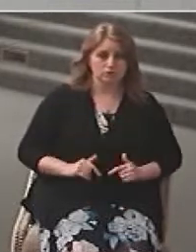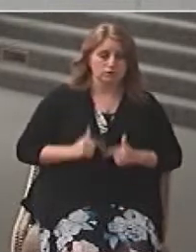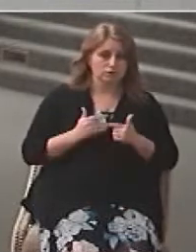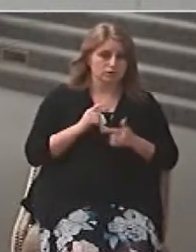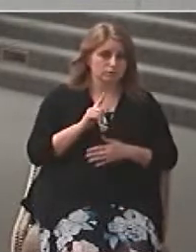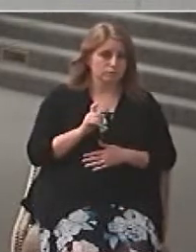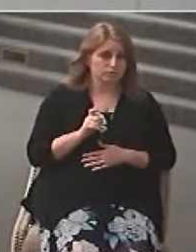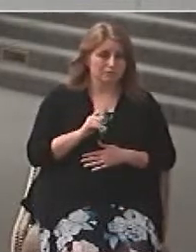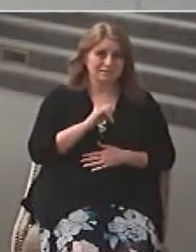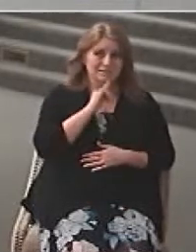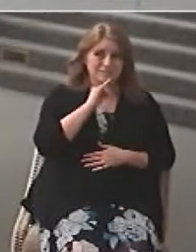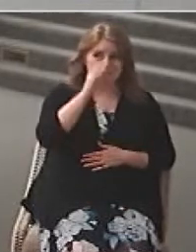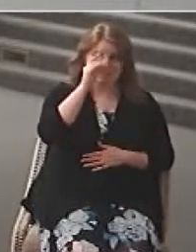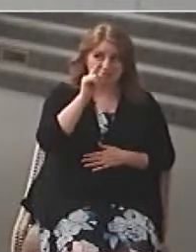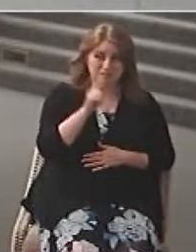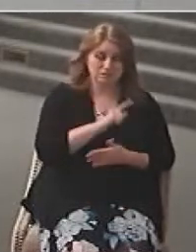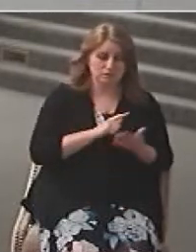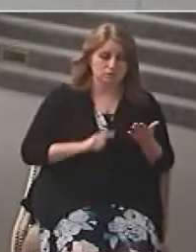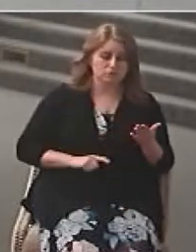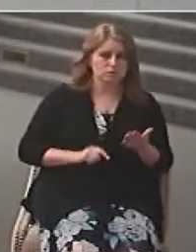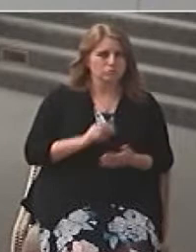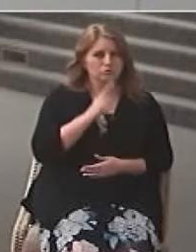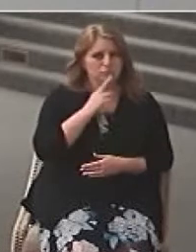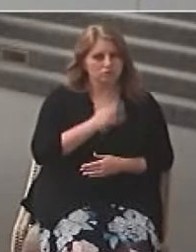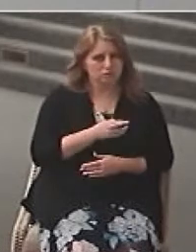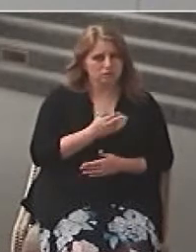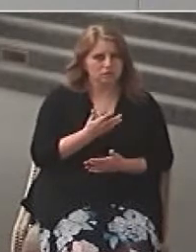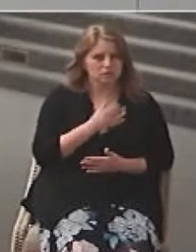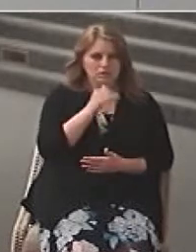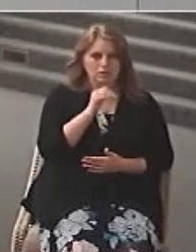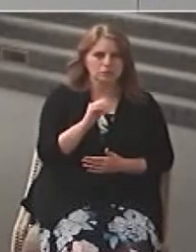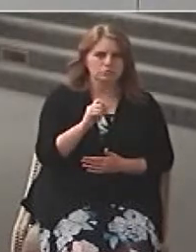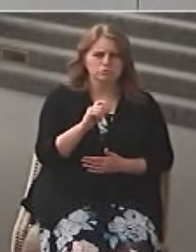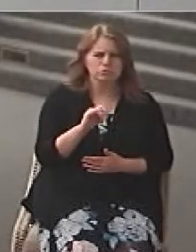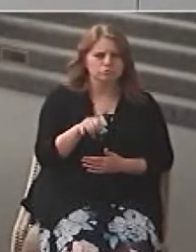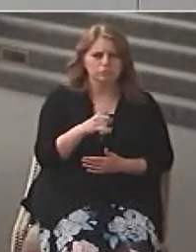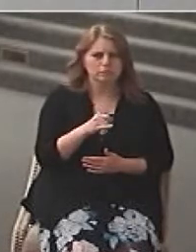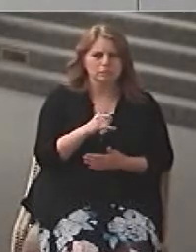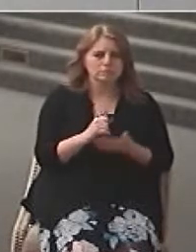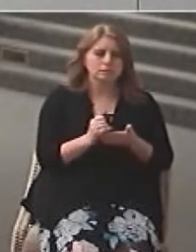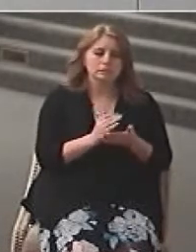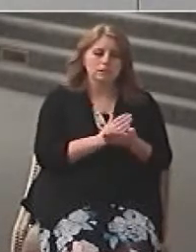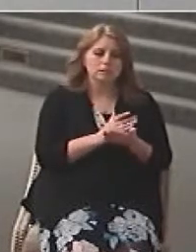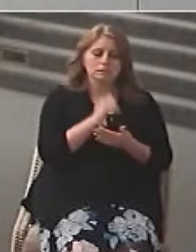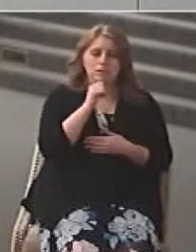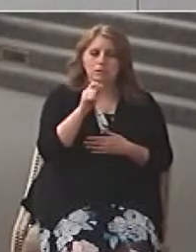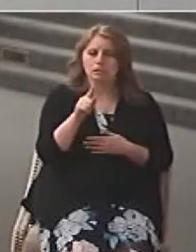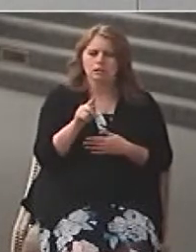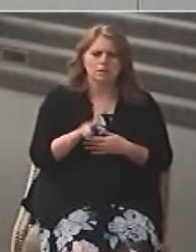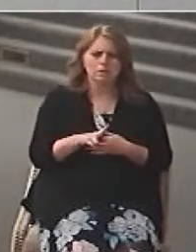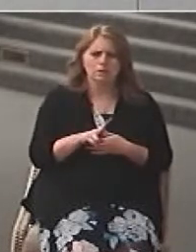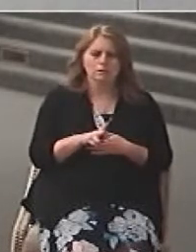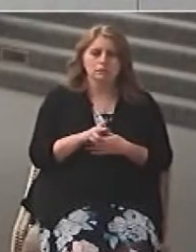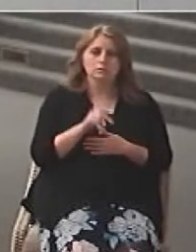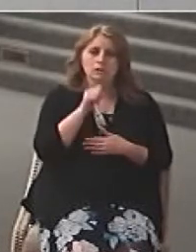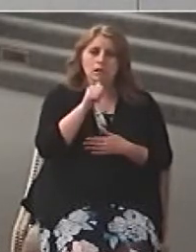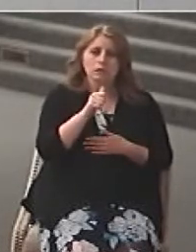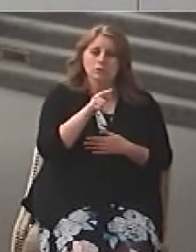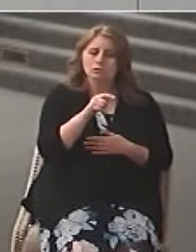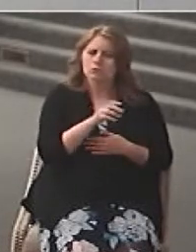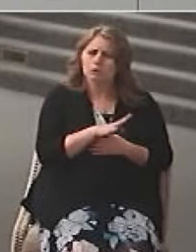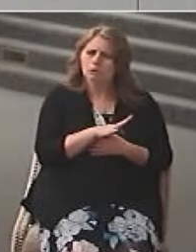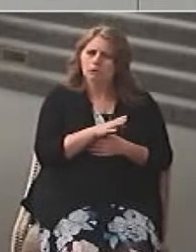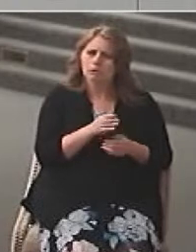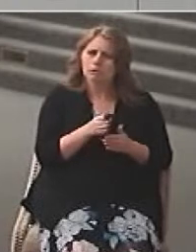He Lord of your life? I mean, really, not just part of the way, not just half of the way, not just a quarter of the